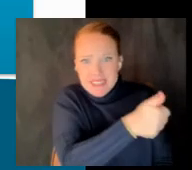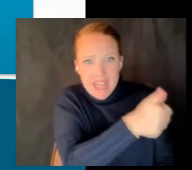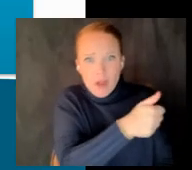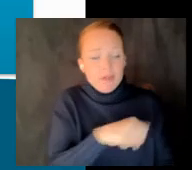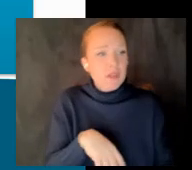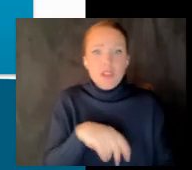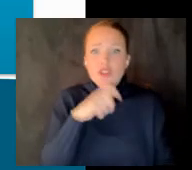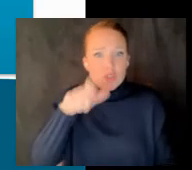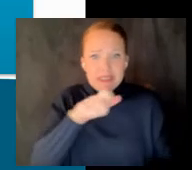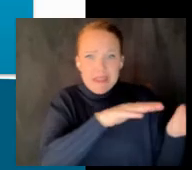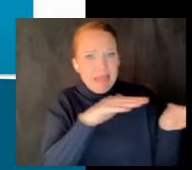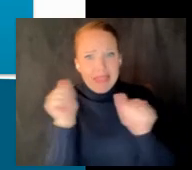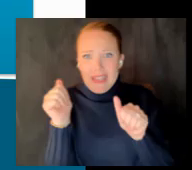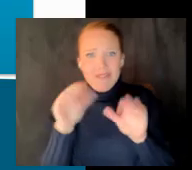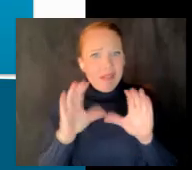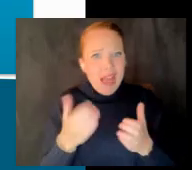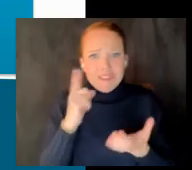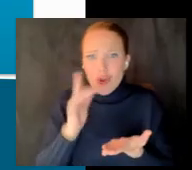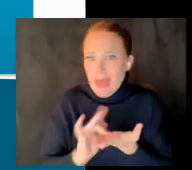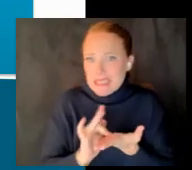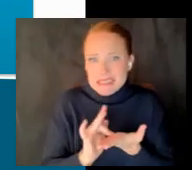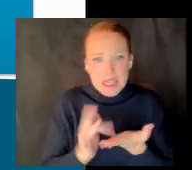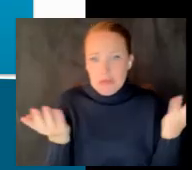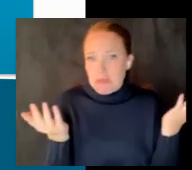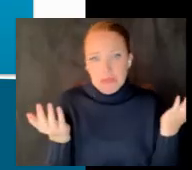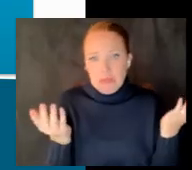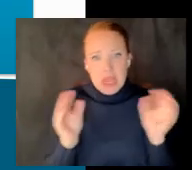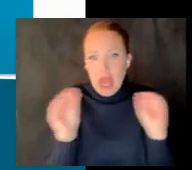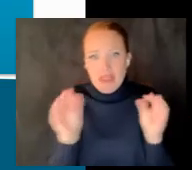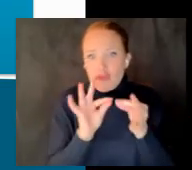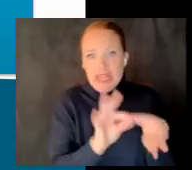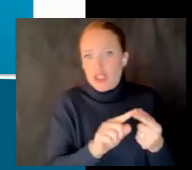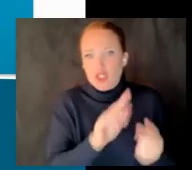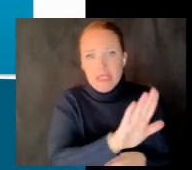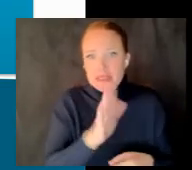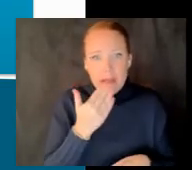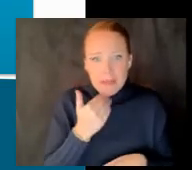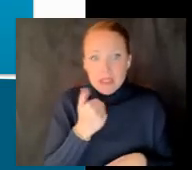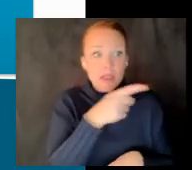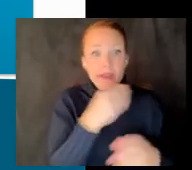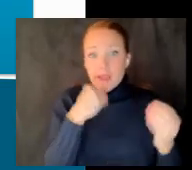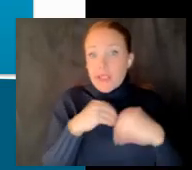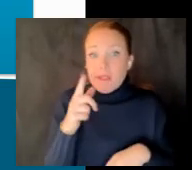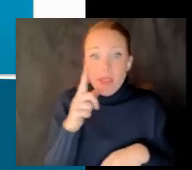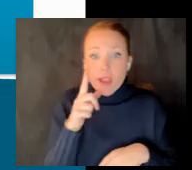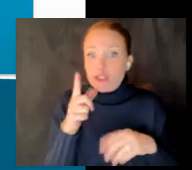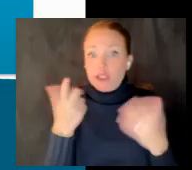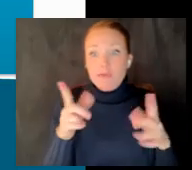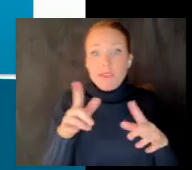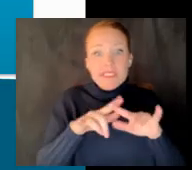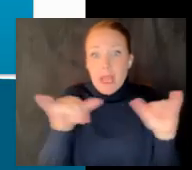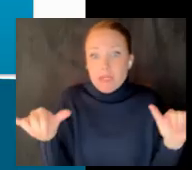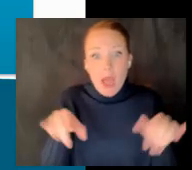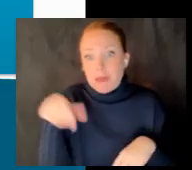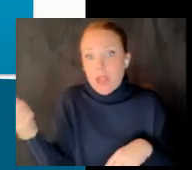leave class for medication or for any other reason related to his diabetes. He eats lunch at the same time as all the other students and doesn't